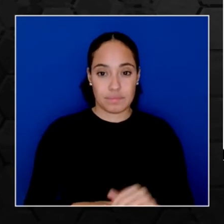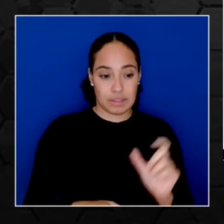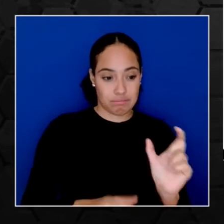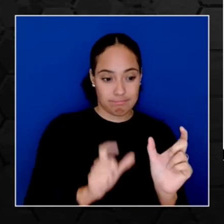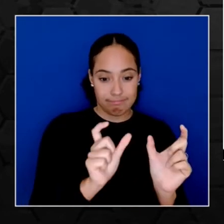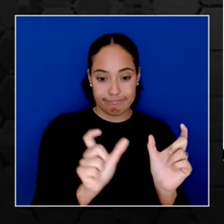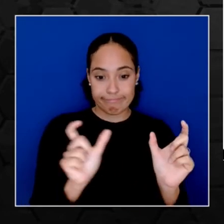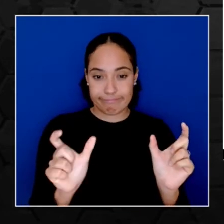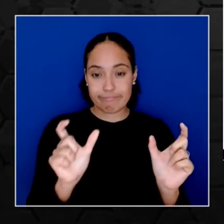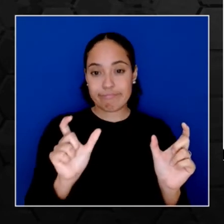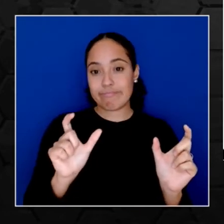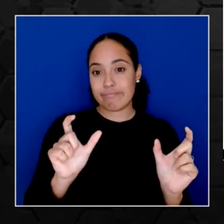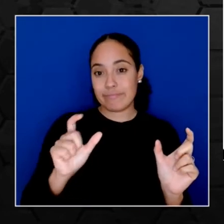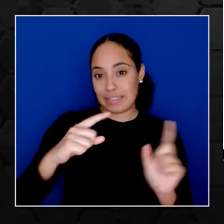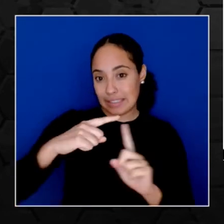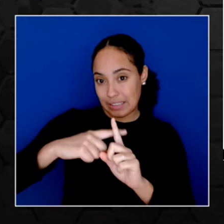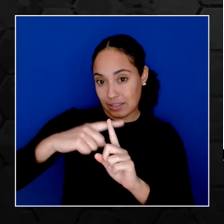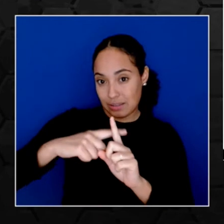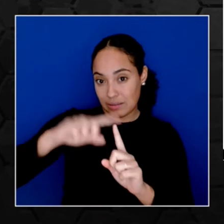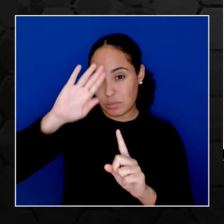here.